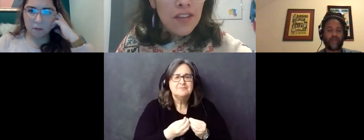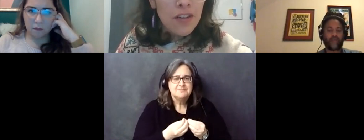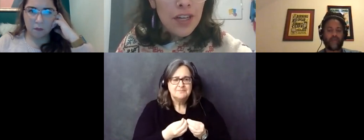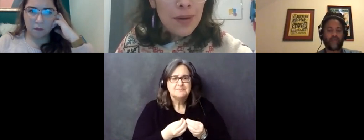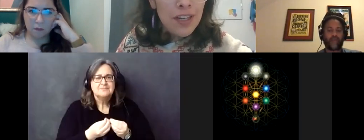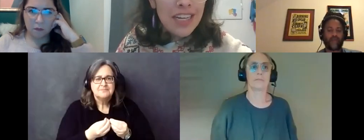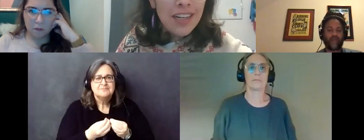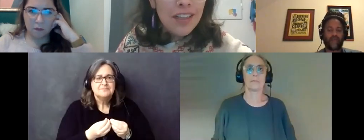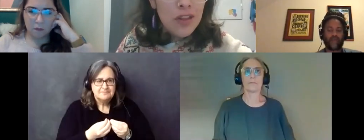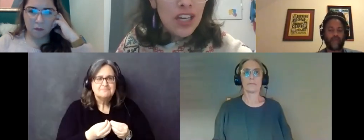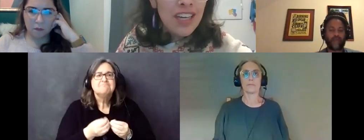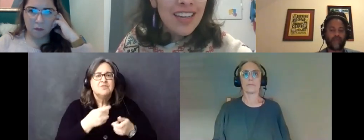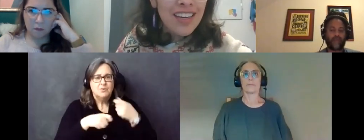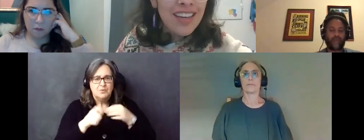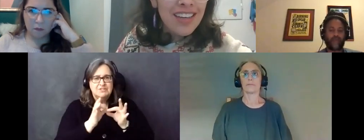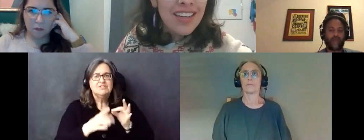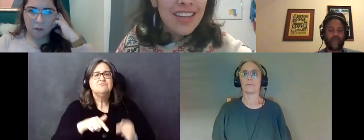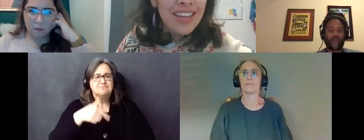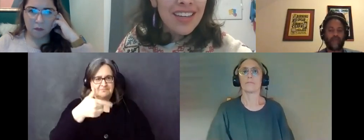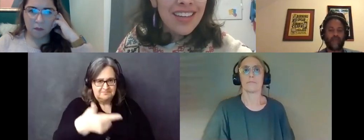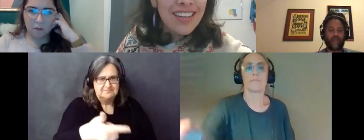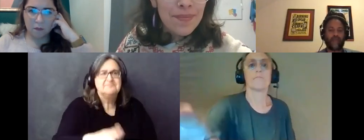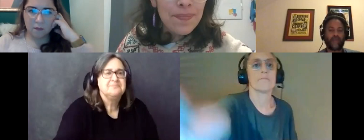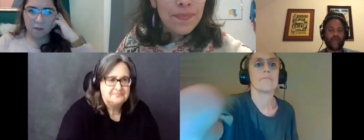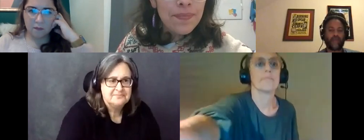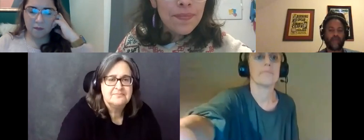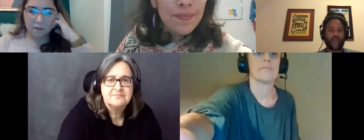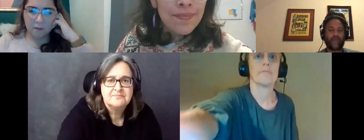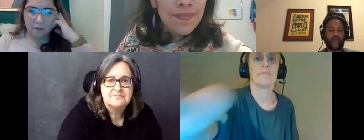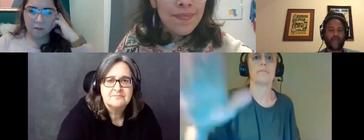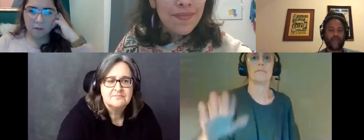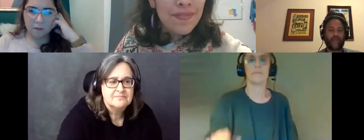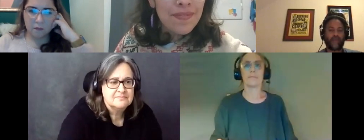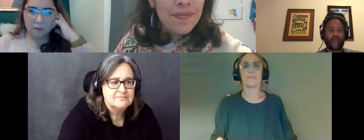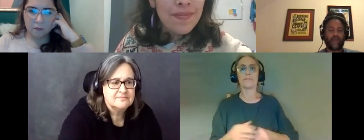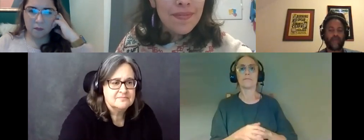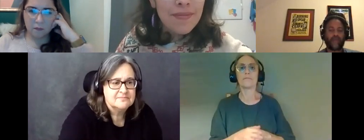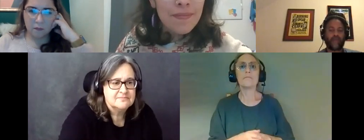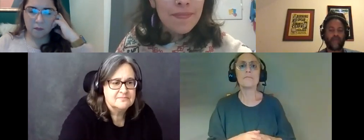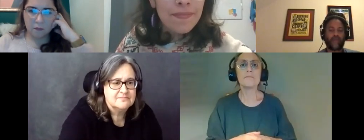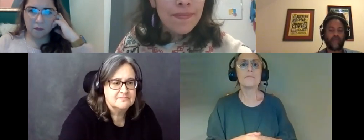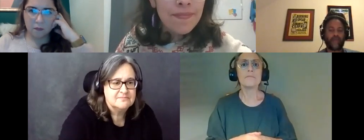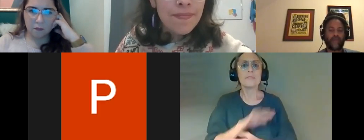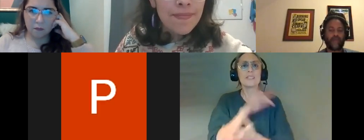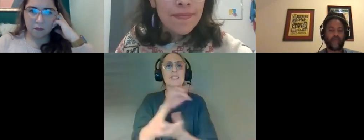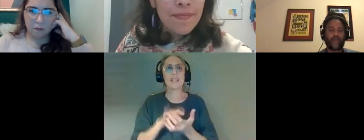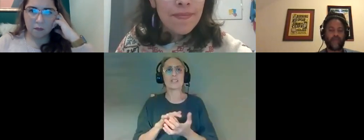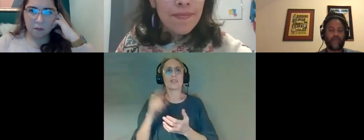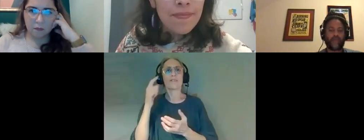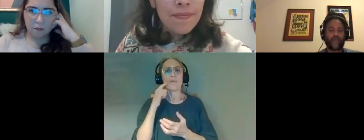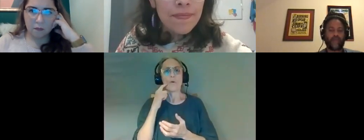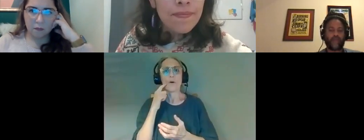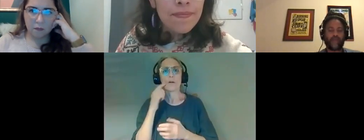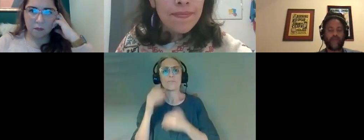and I can't think of the name. Technology. Well, yes. Have you all been working with them? Because I know that they have a